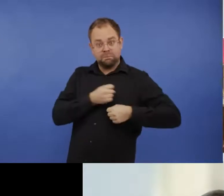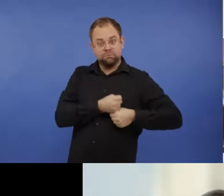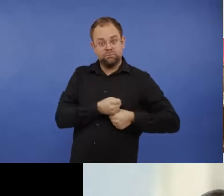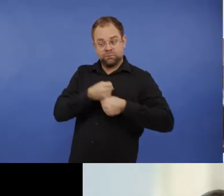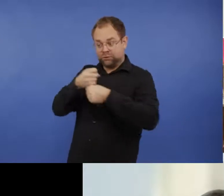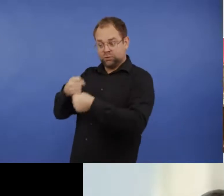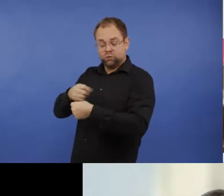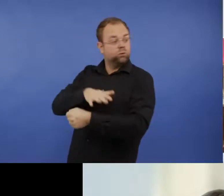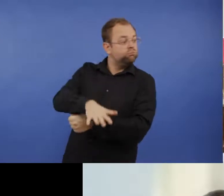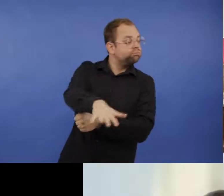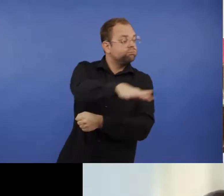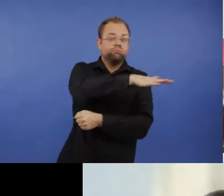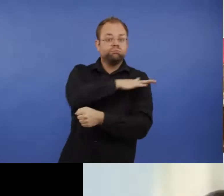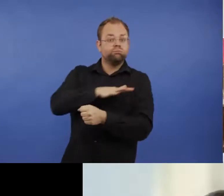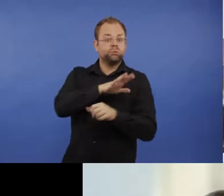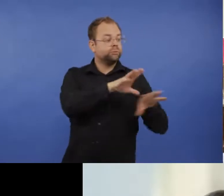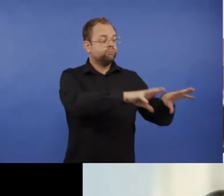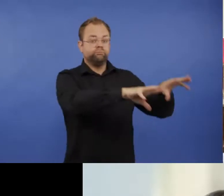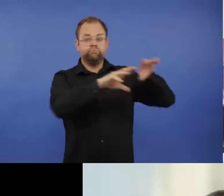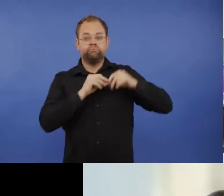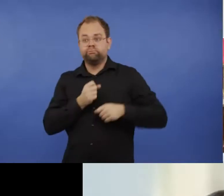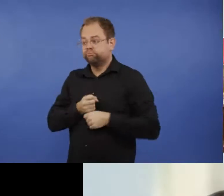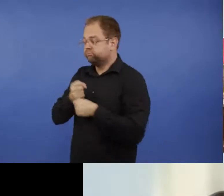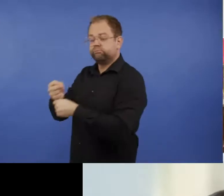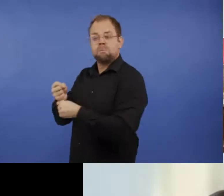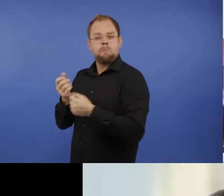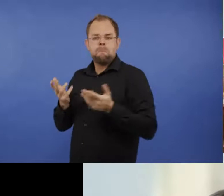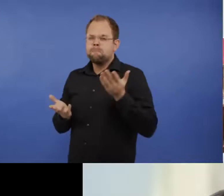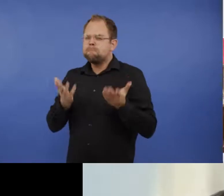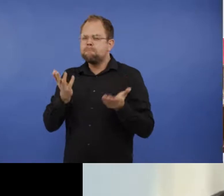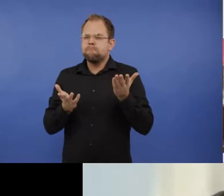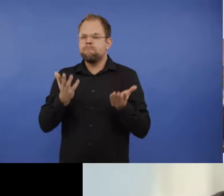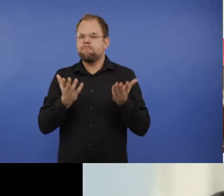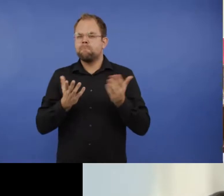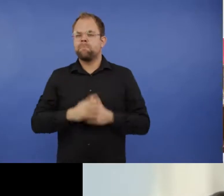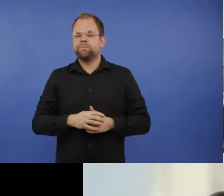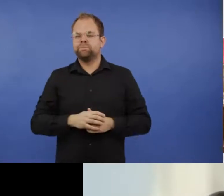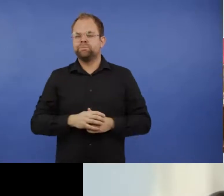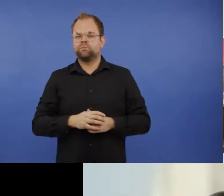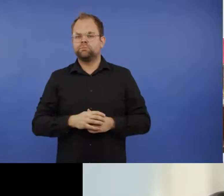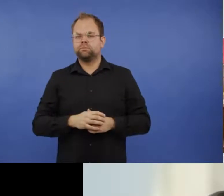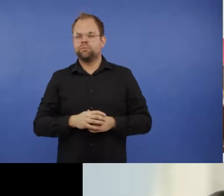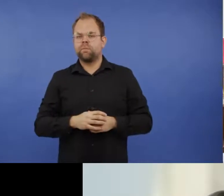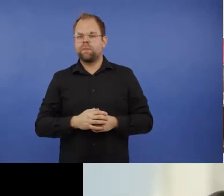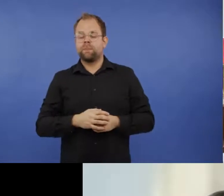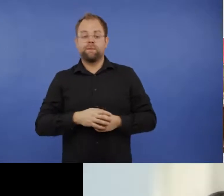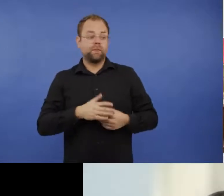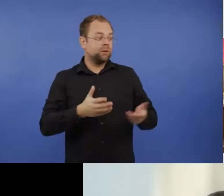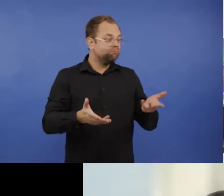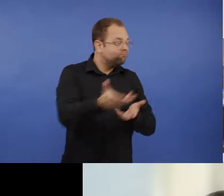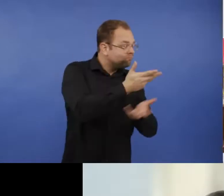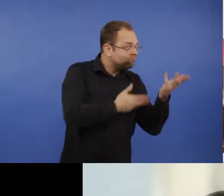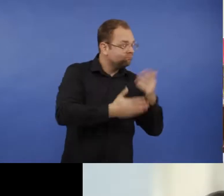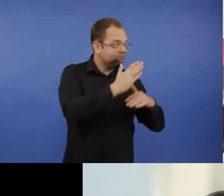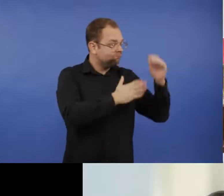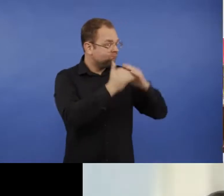process. These issues, the whole, especially for people who have lived through